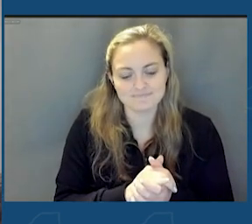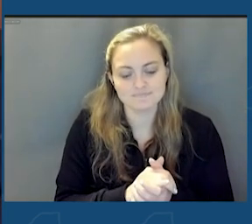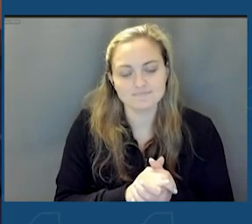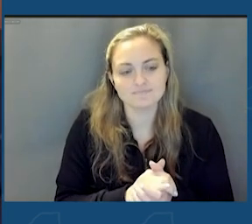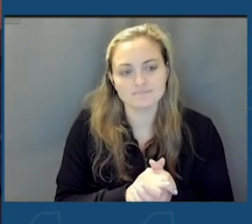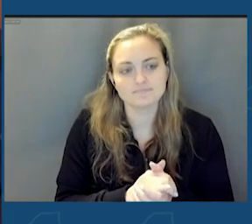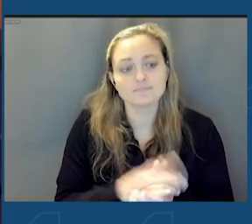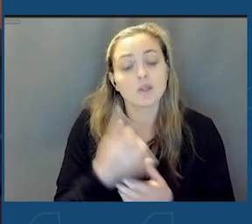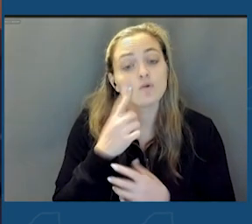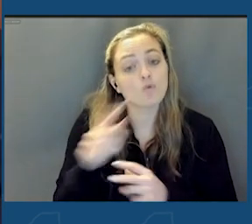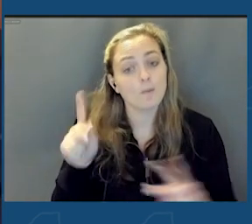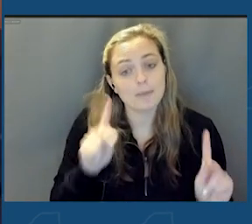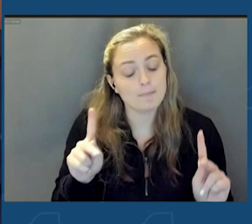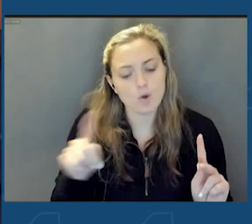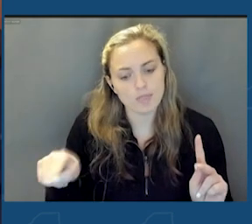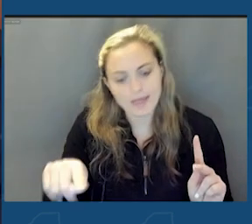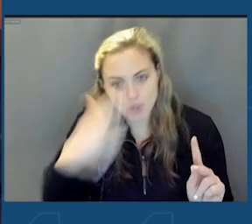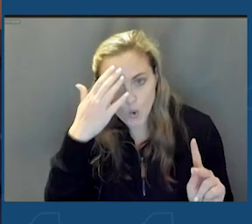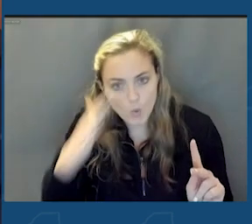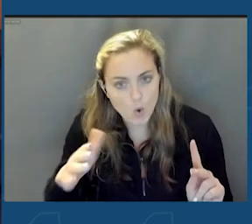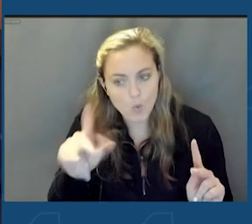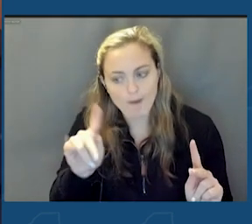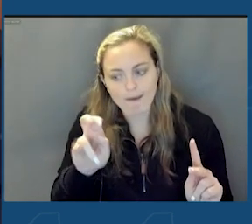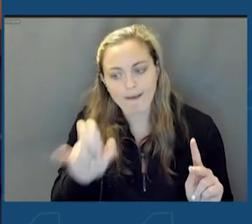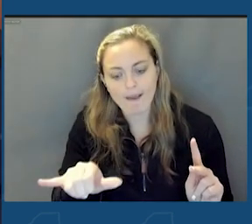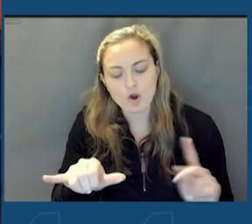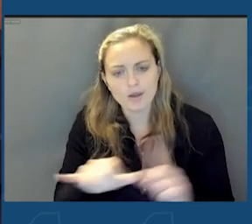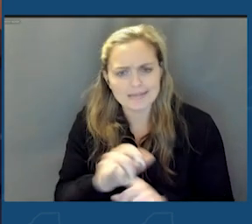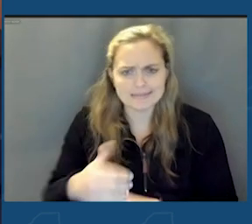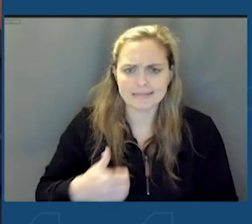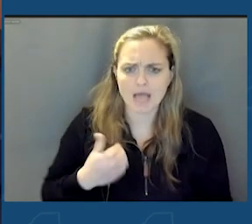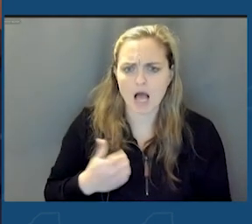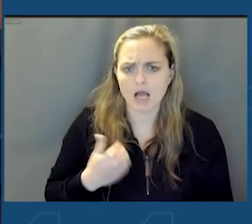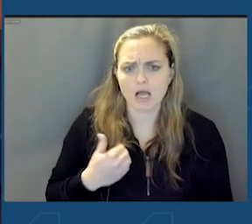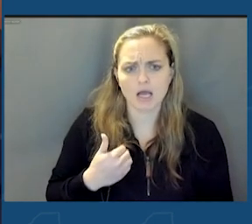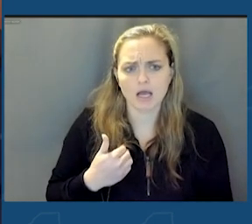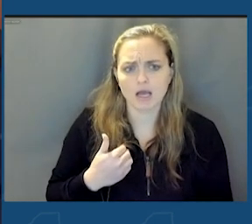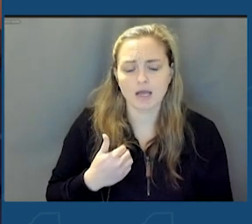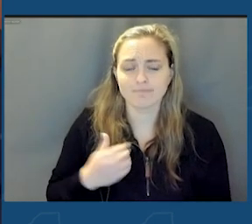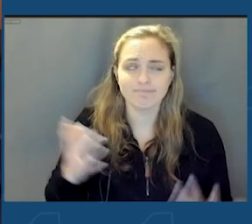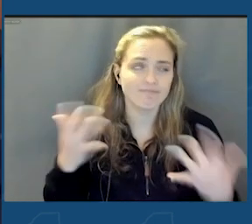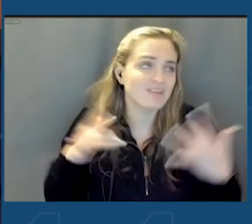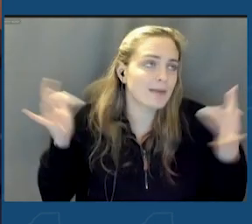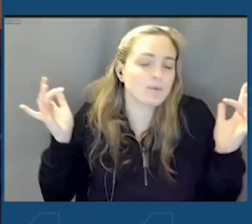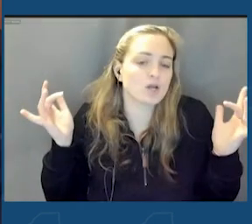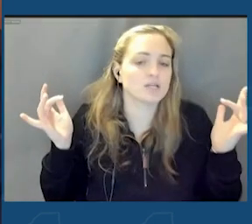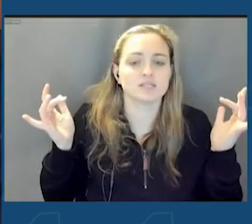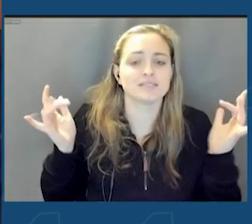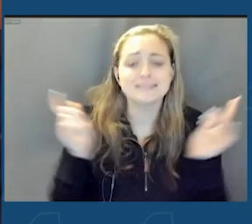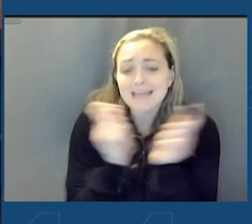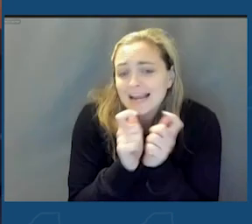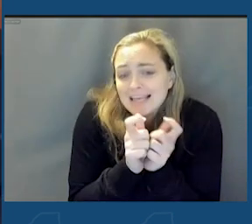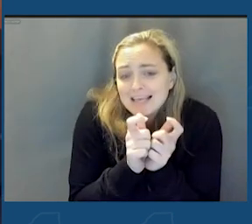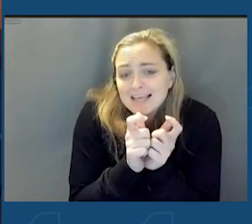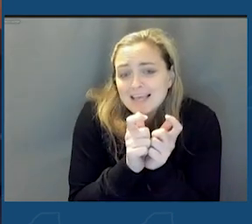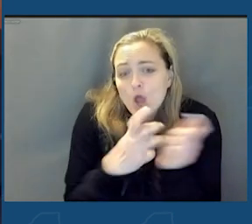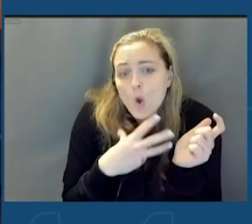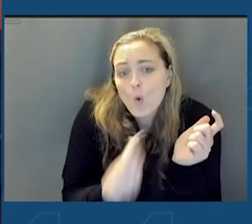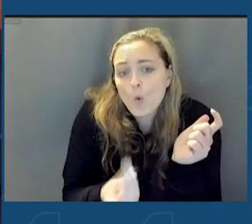For those who don't know, Carrie is this young, vibrant, tiny, white